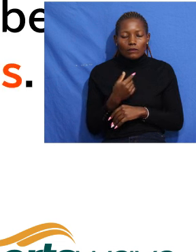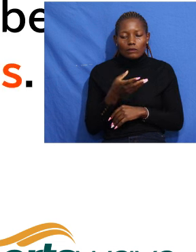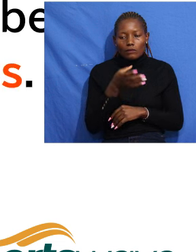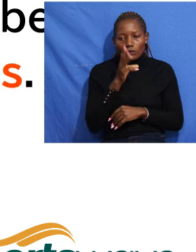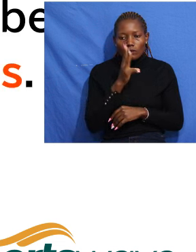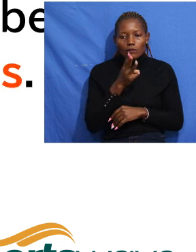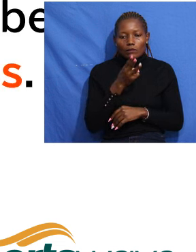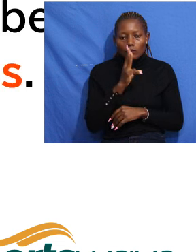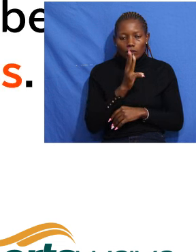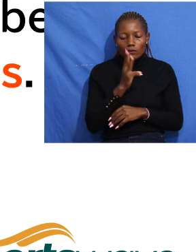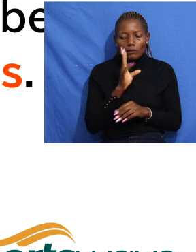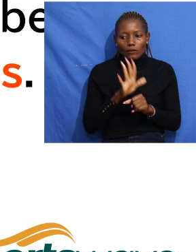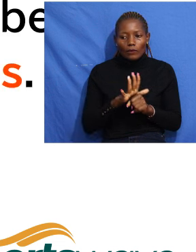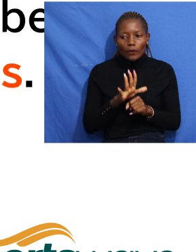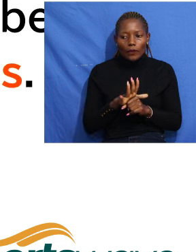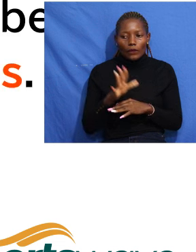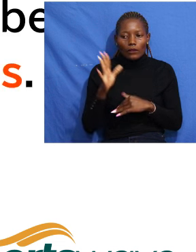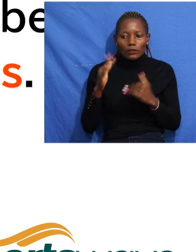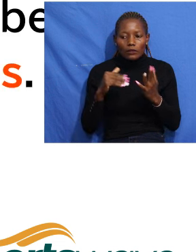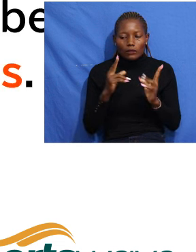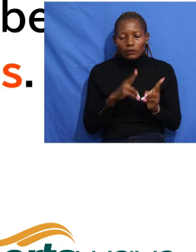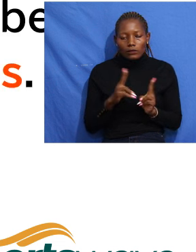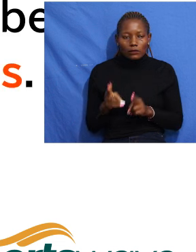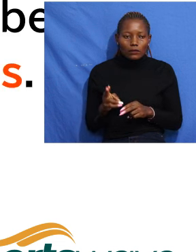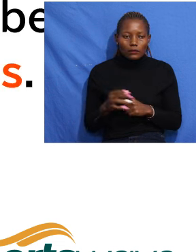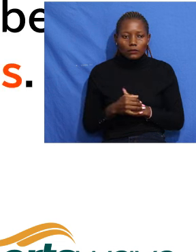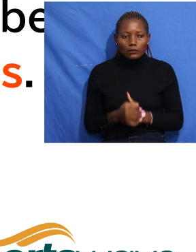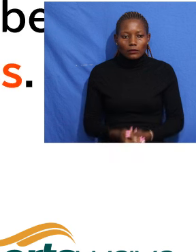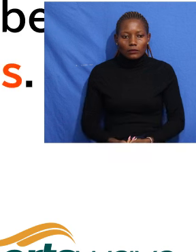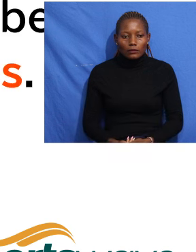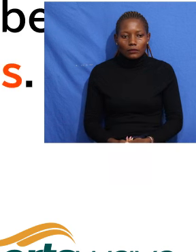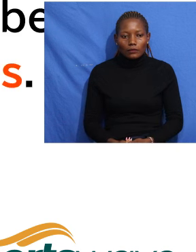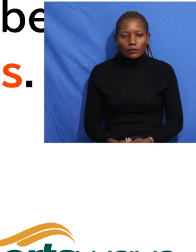water than usual.